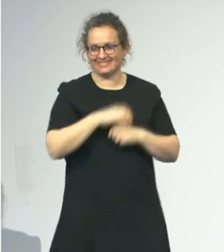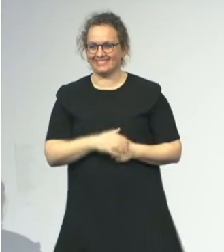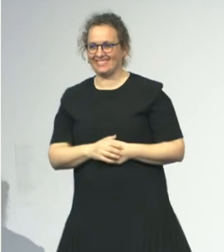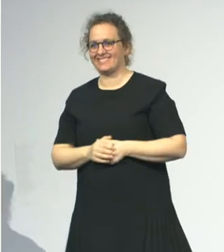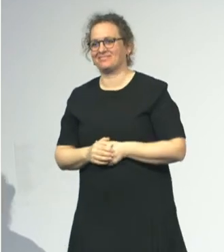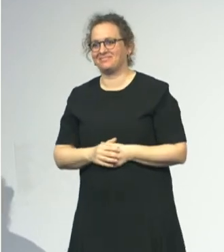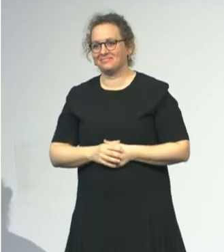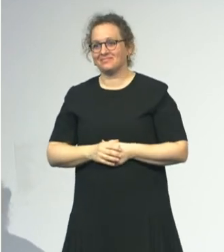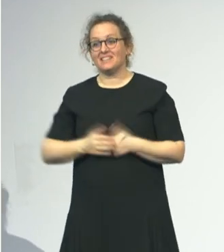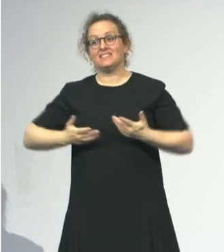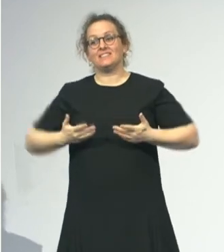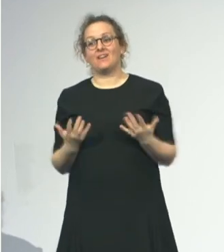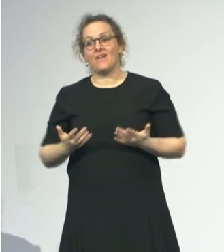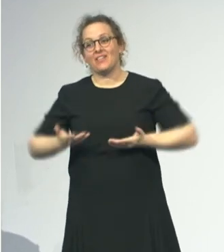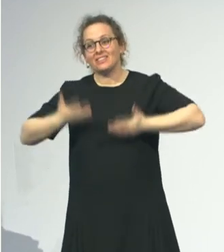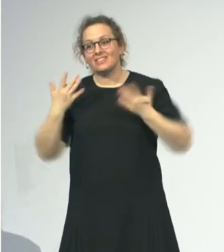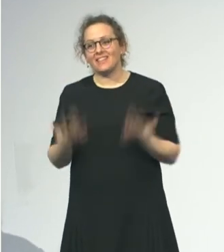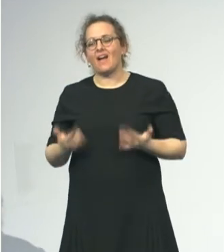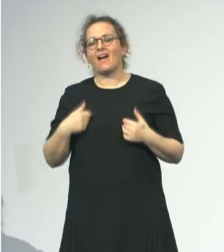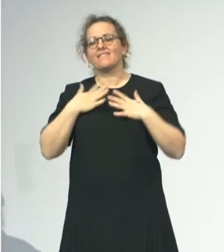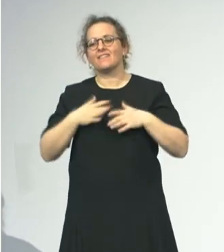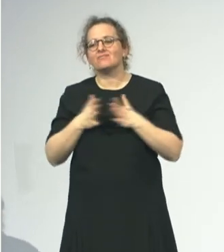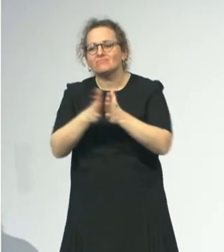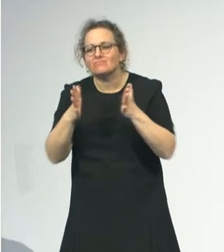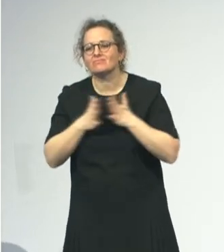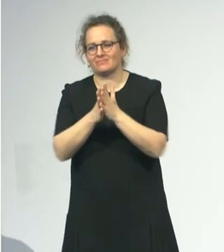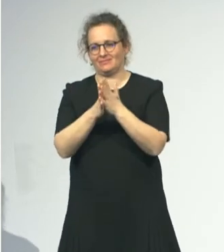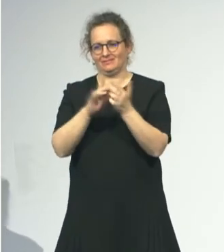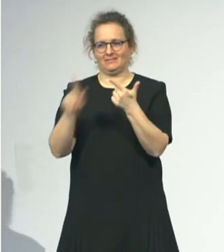now I am going to tell you the second,